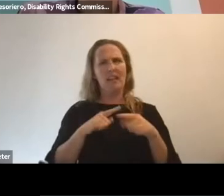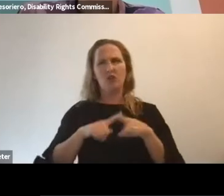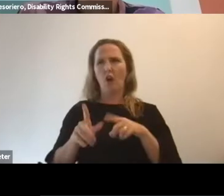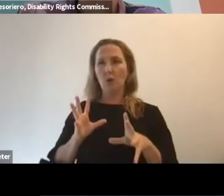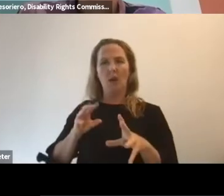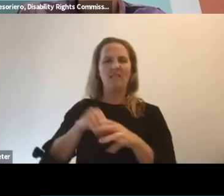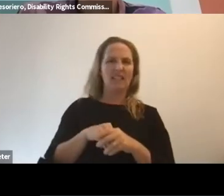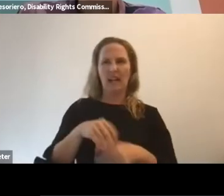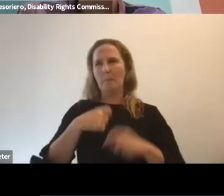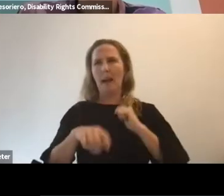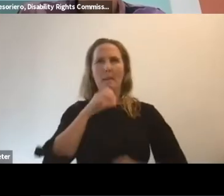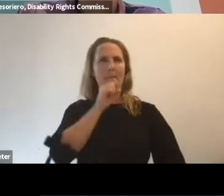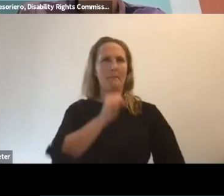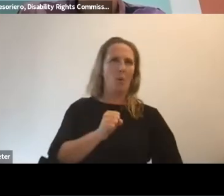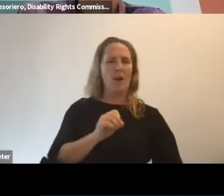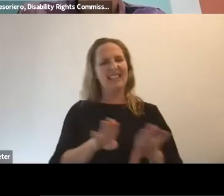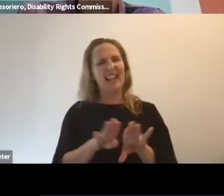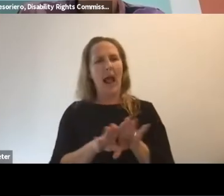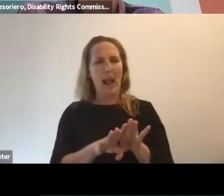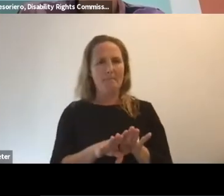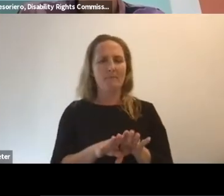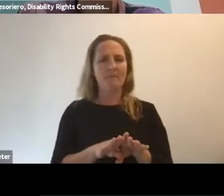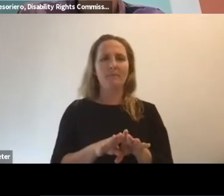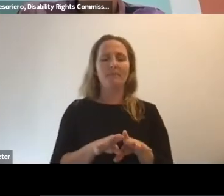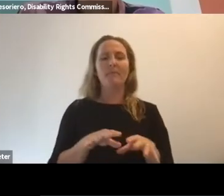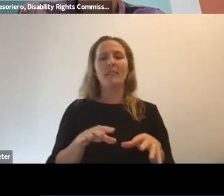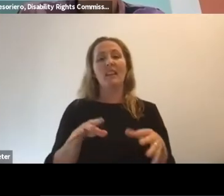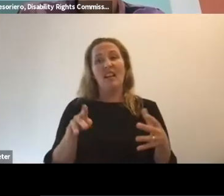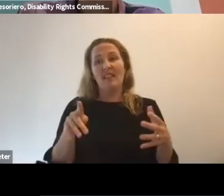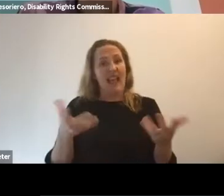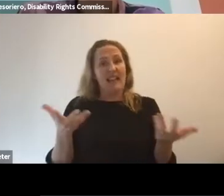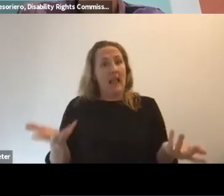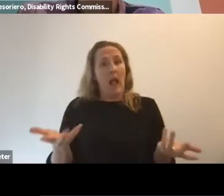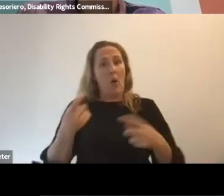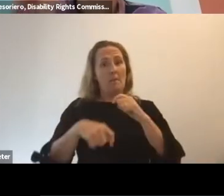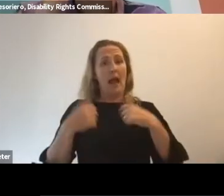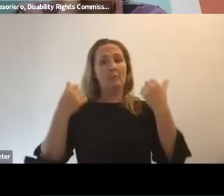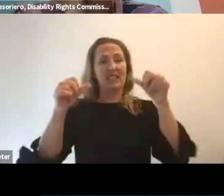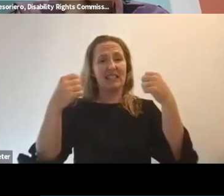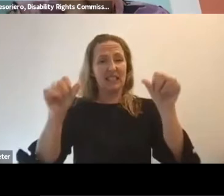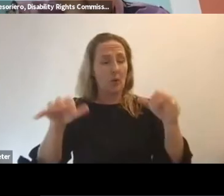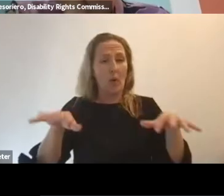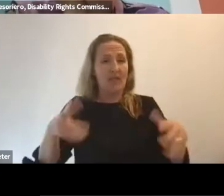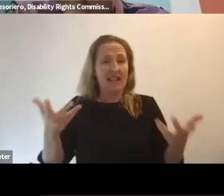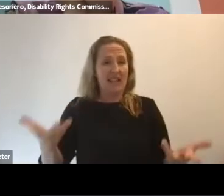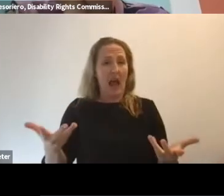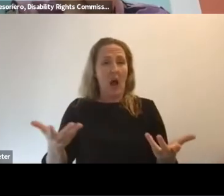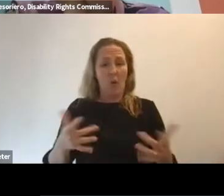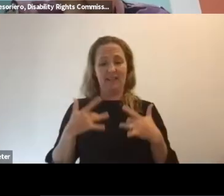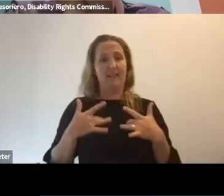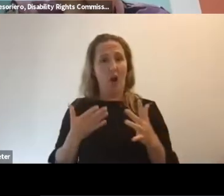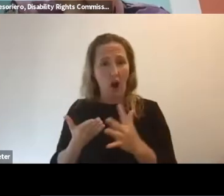be one of the boys, but that's what you had to do in order to succeed or to survive, I would say.